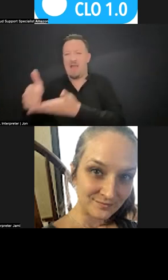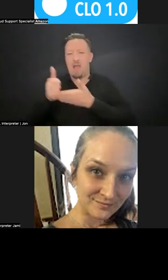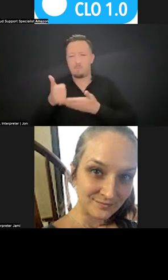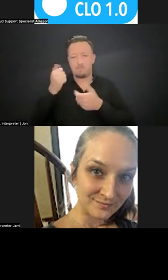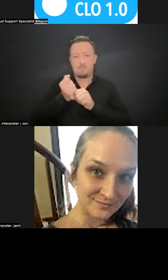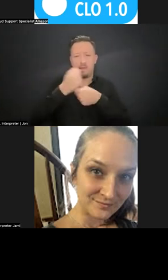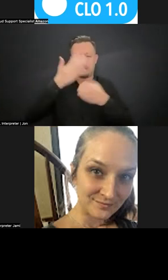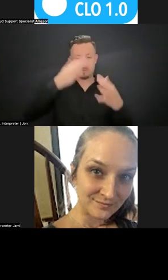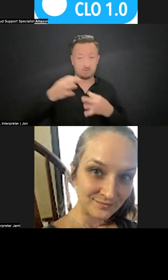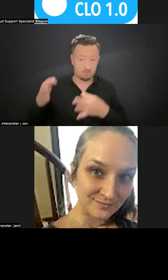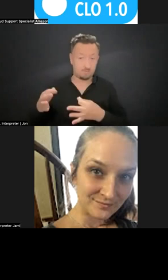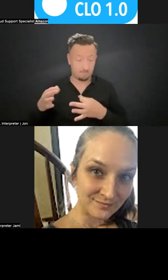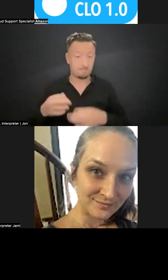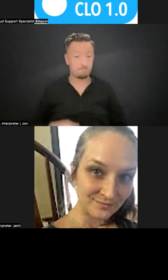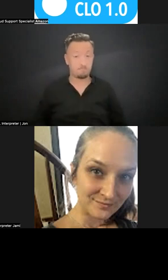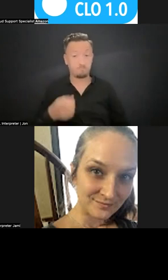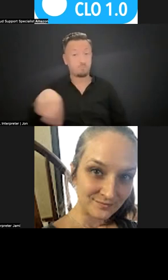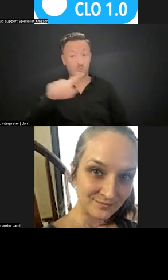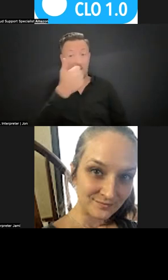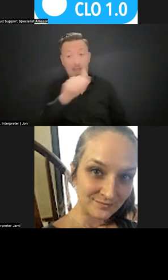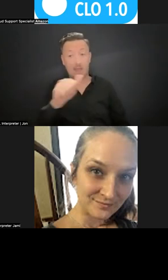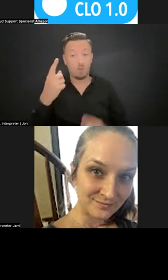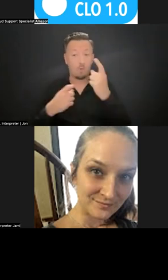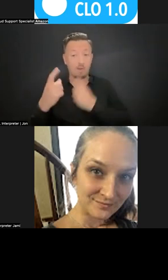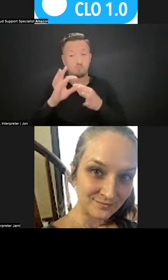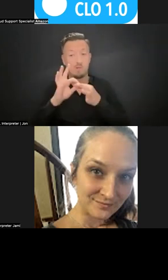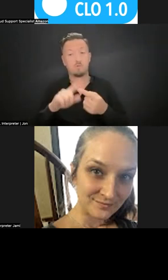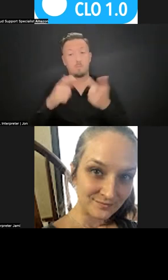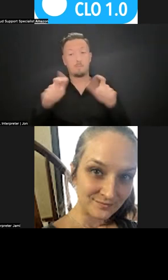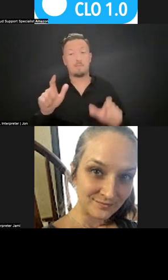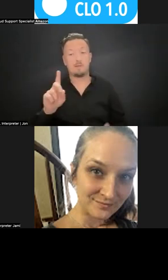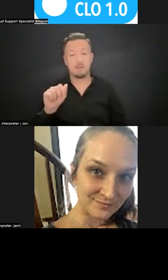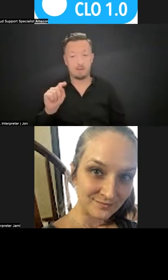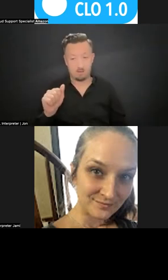in our productions and social and other lives nowadays?